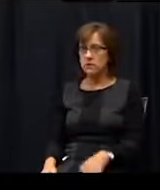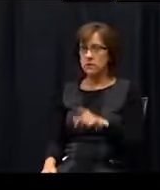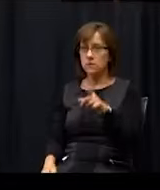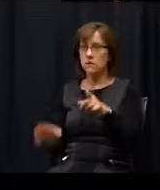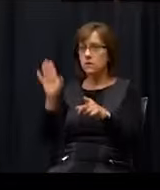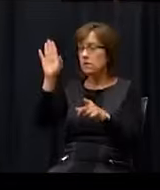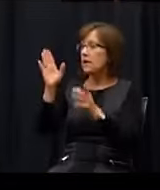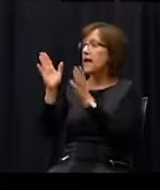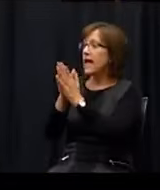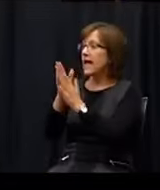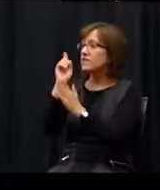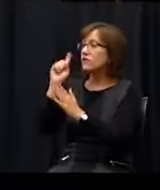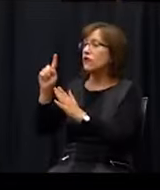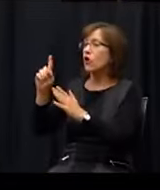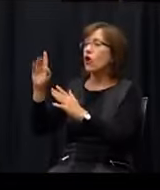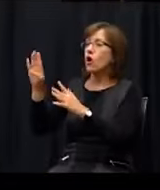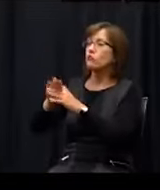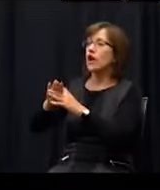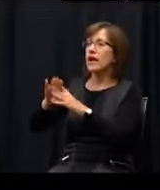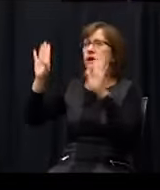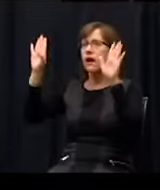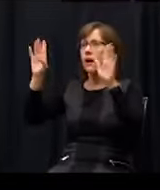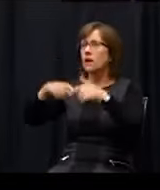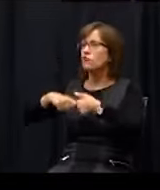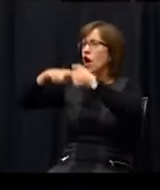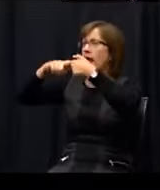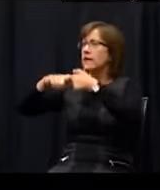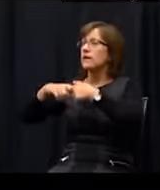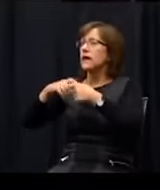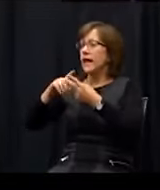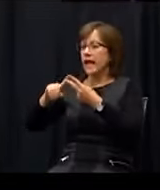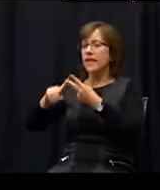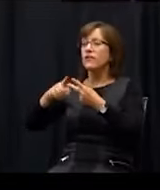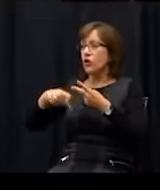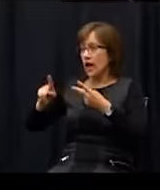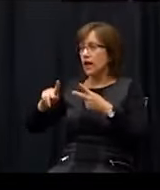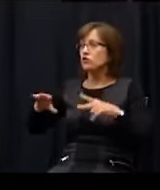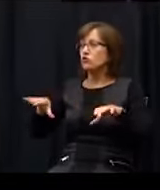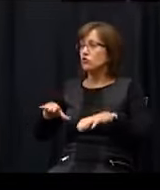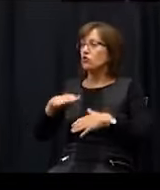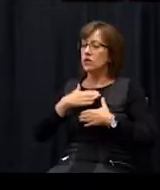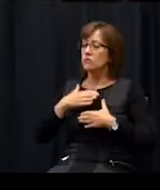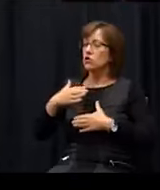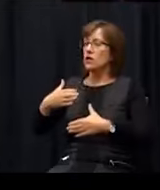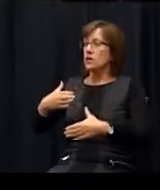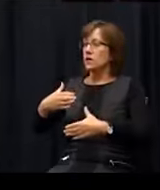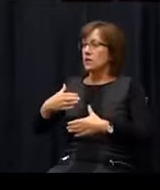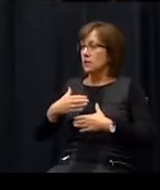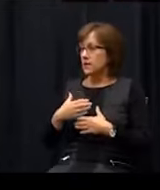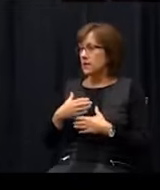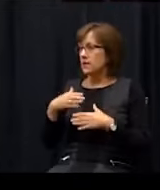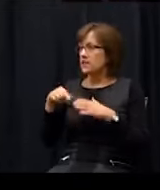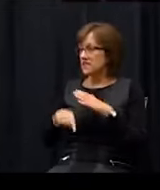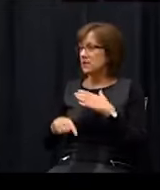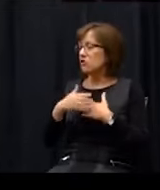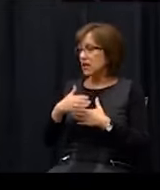Yes? Ask for a break. Ask for a break. Okay. Deep breathing. Deep breathing. Okay. Anything else?